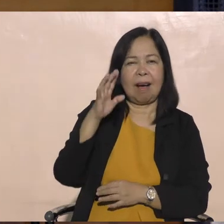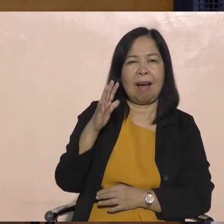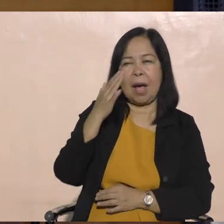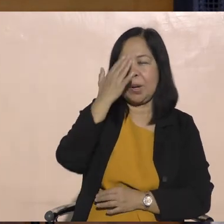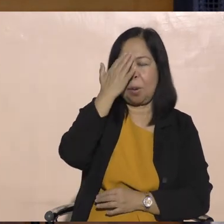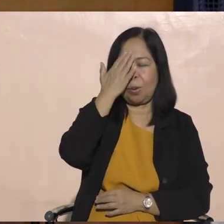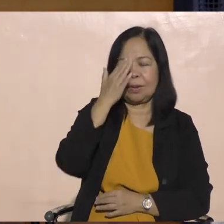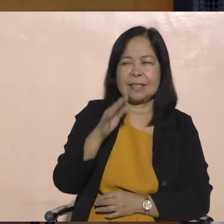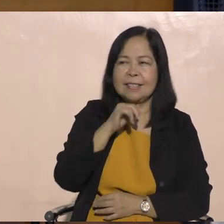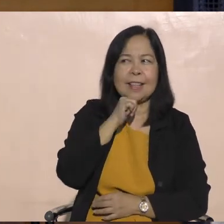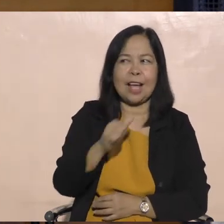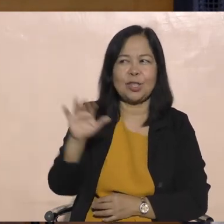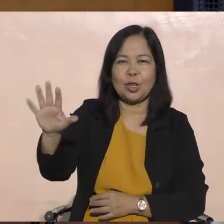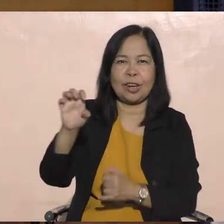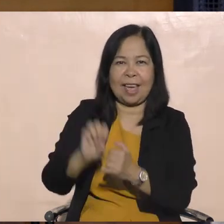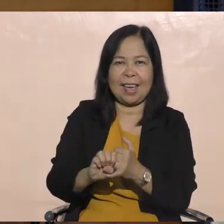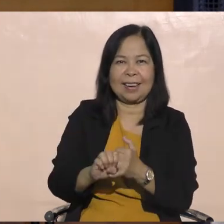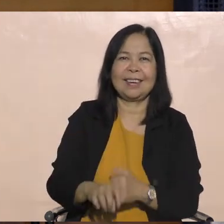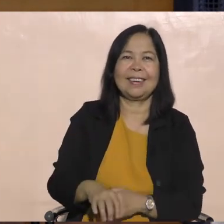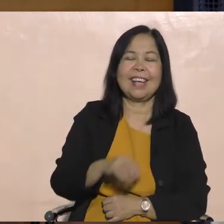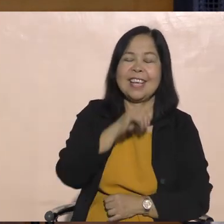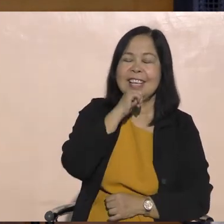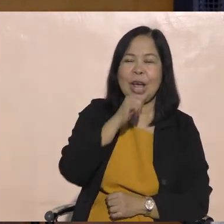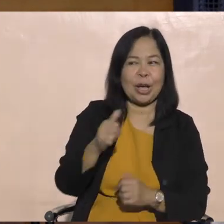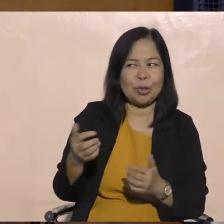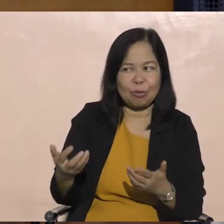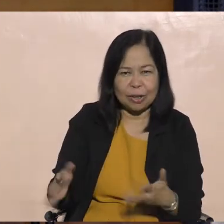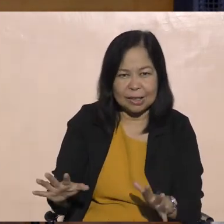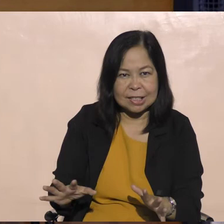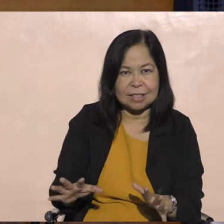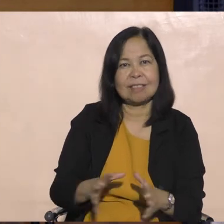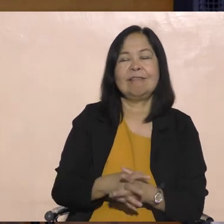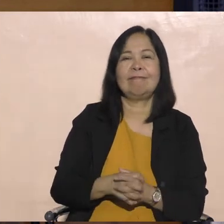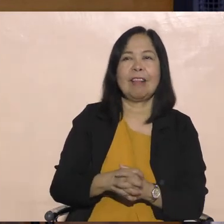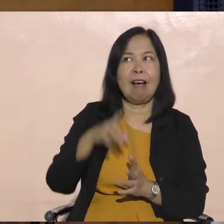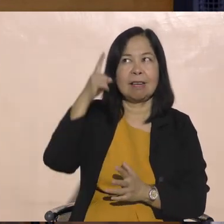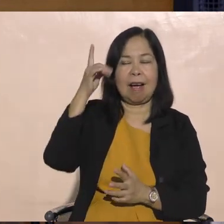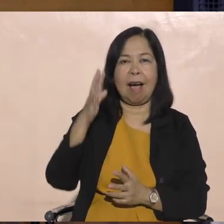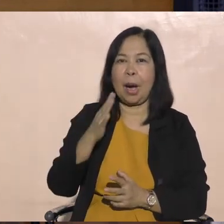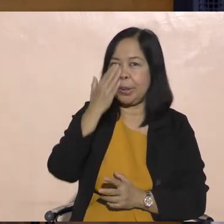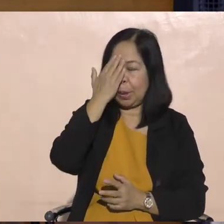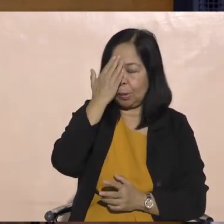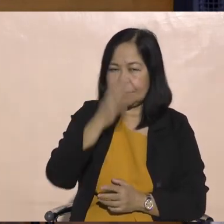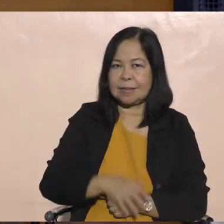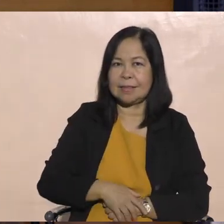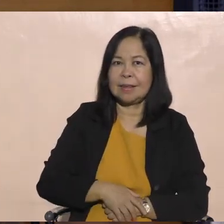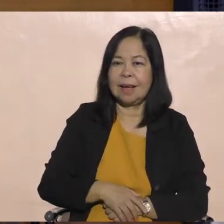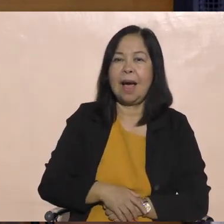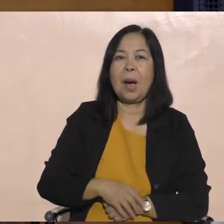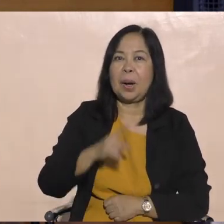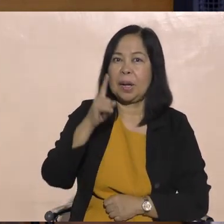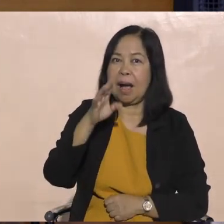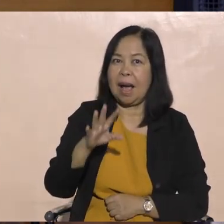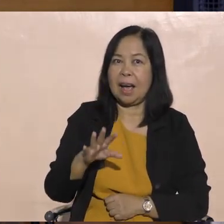muragwa na gyud. That's the end. It's over. But it wasn't over. God put a